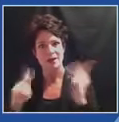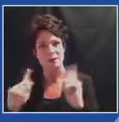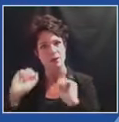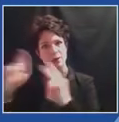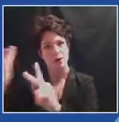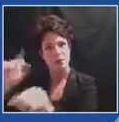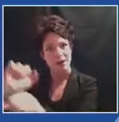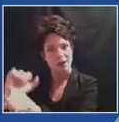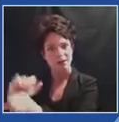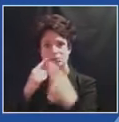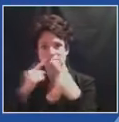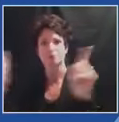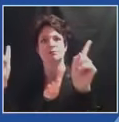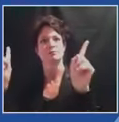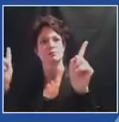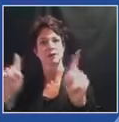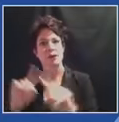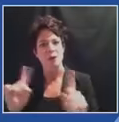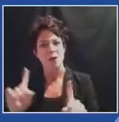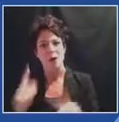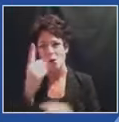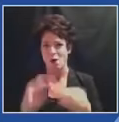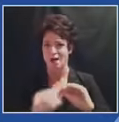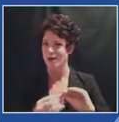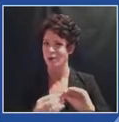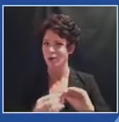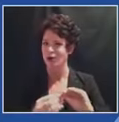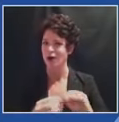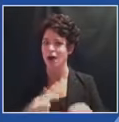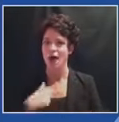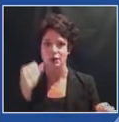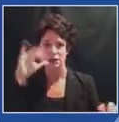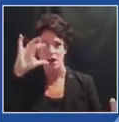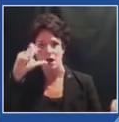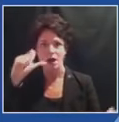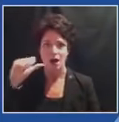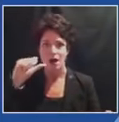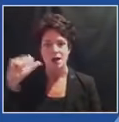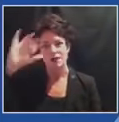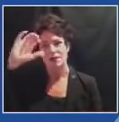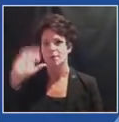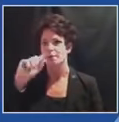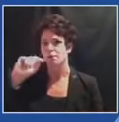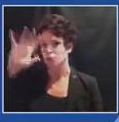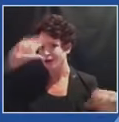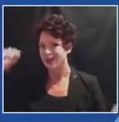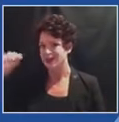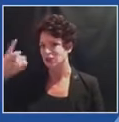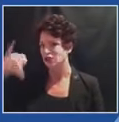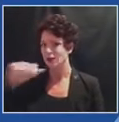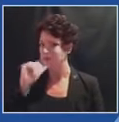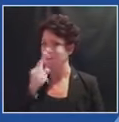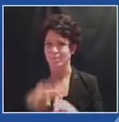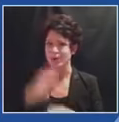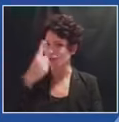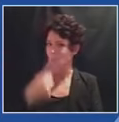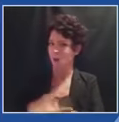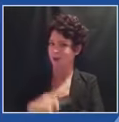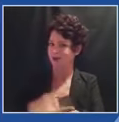to their jobs, there is one number that I was stunned that the president didn't mention even once in the